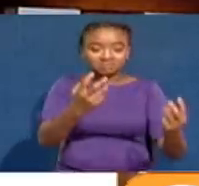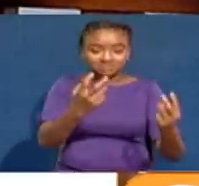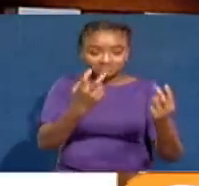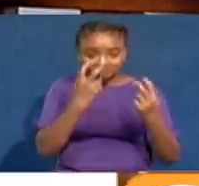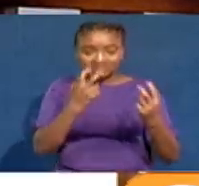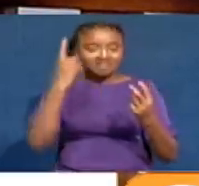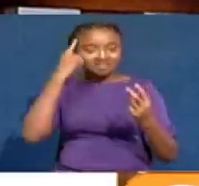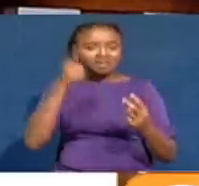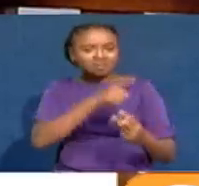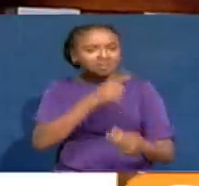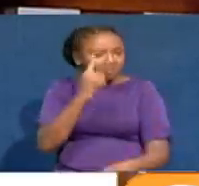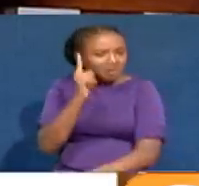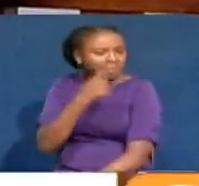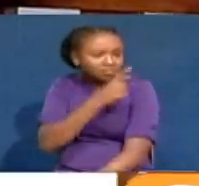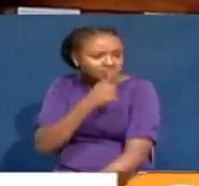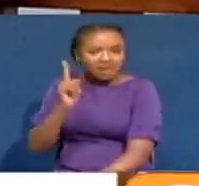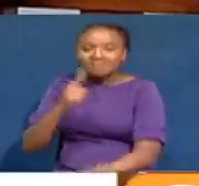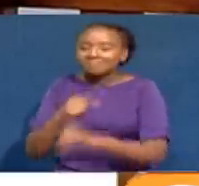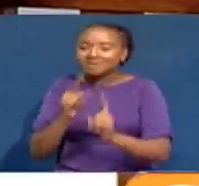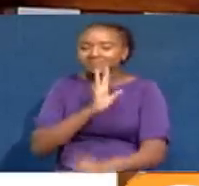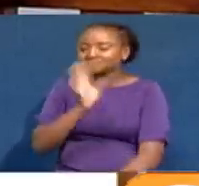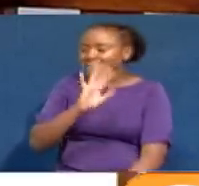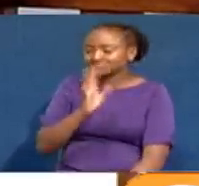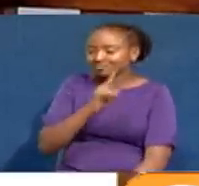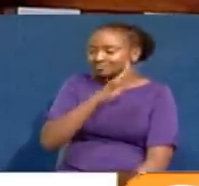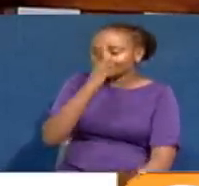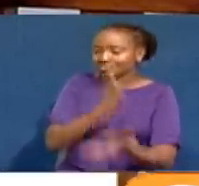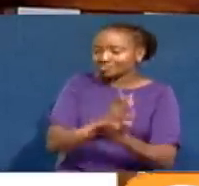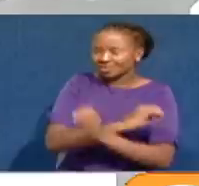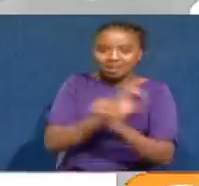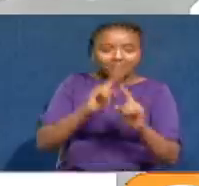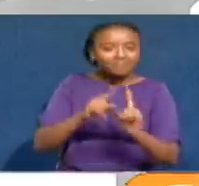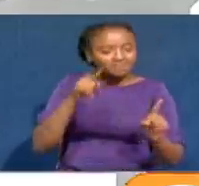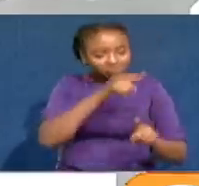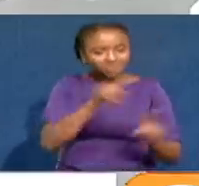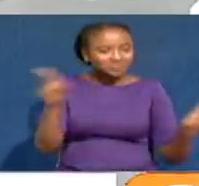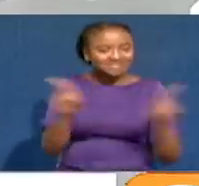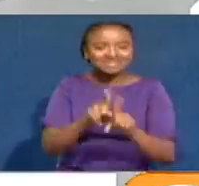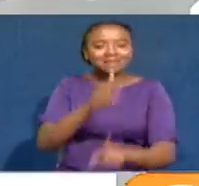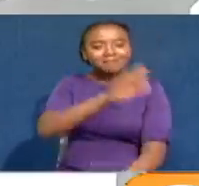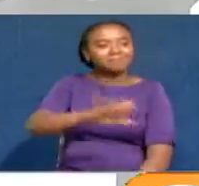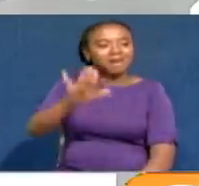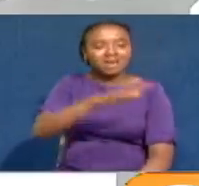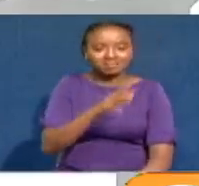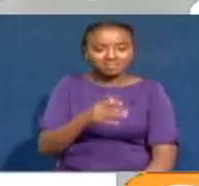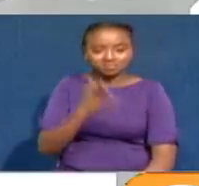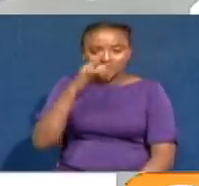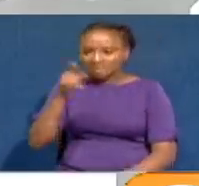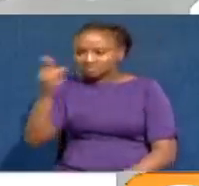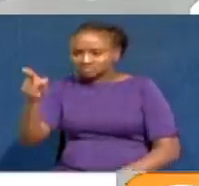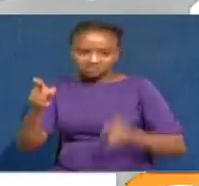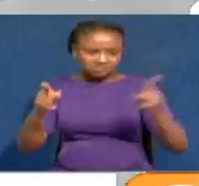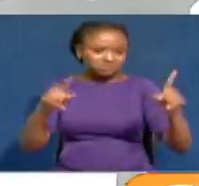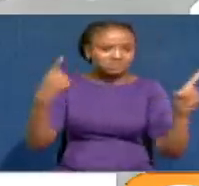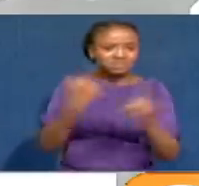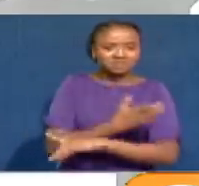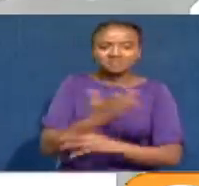something substantive. But this is the incitement I was talking about. But aren't you in the same parliament? Yes, we are. We are, and there is a known